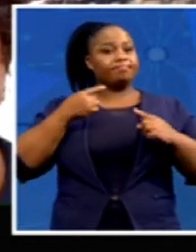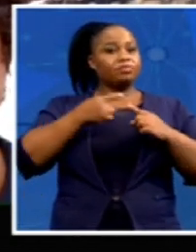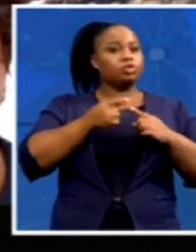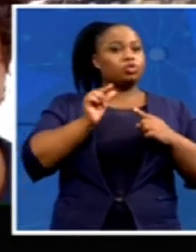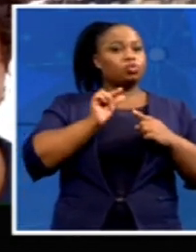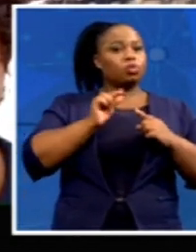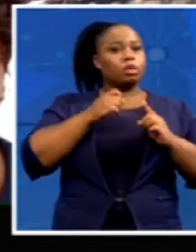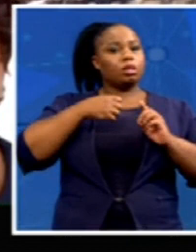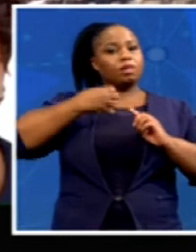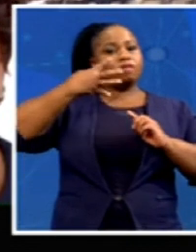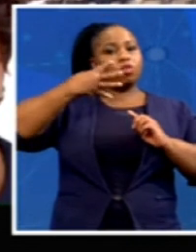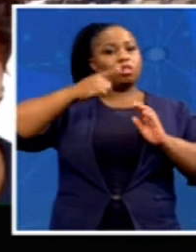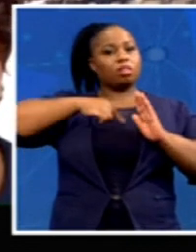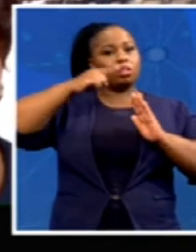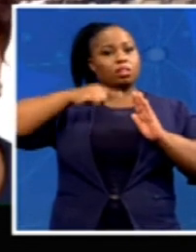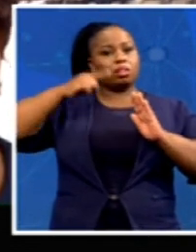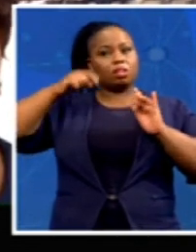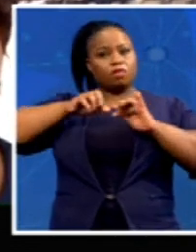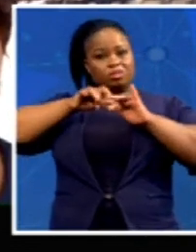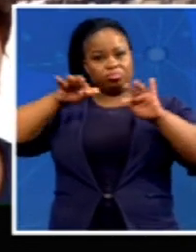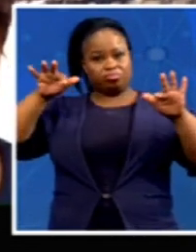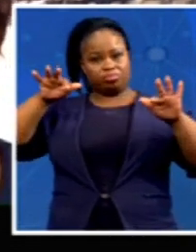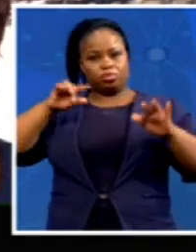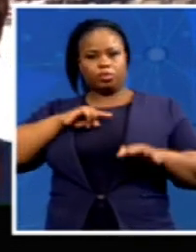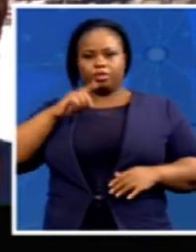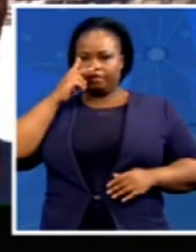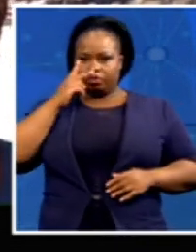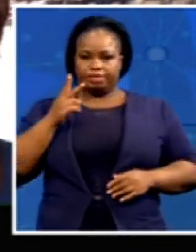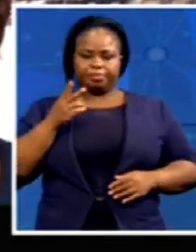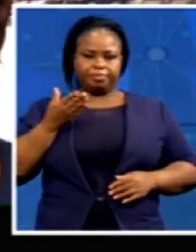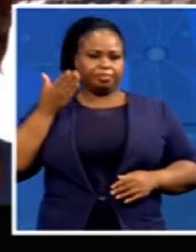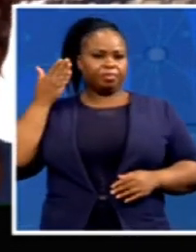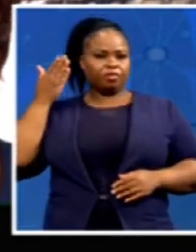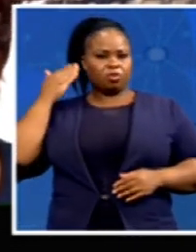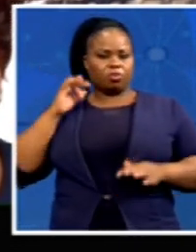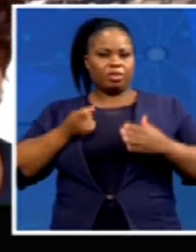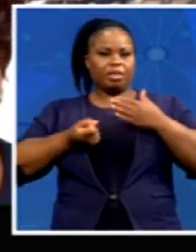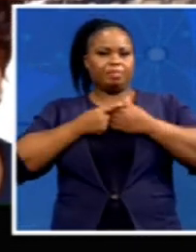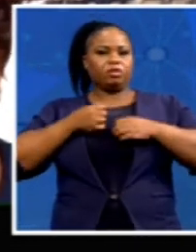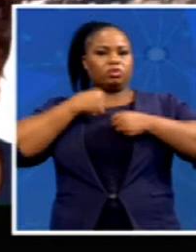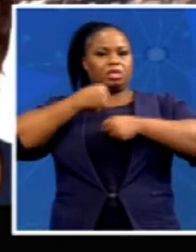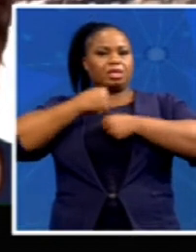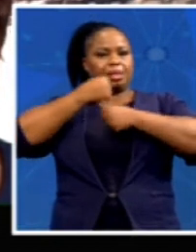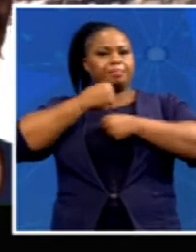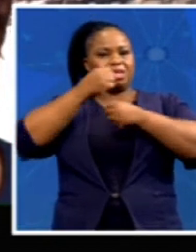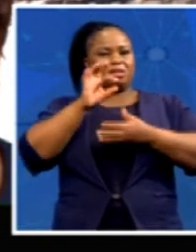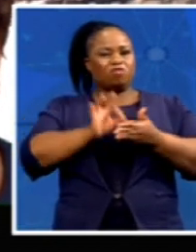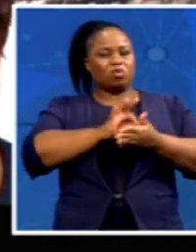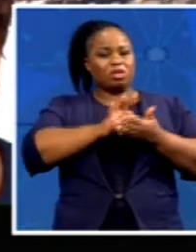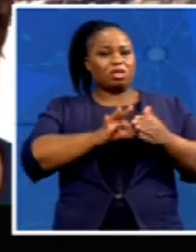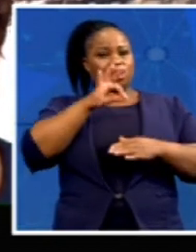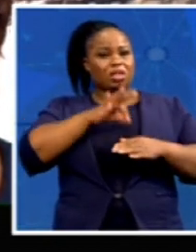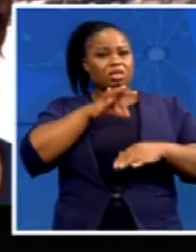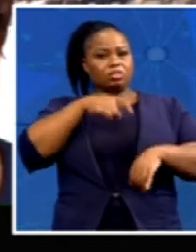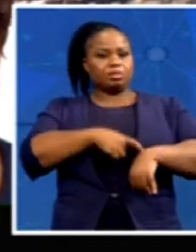at the past events during the campaigns, during elections, but also the